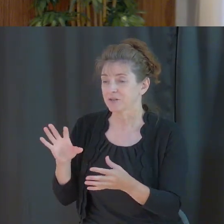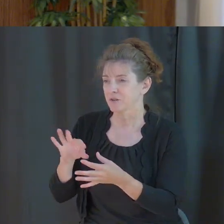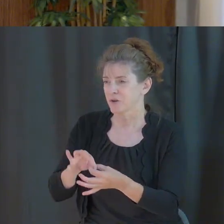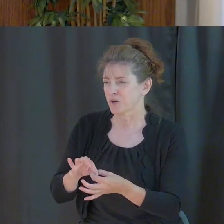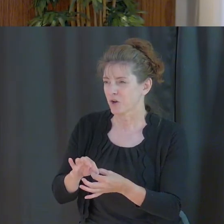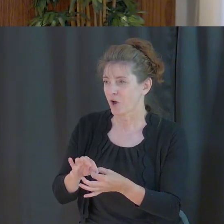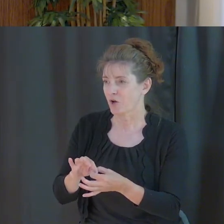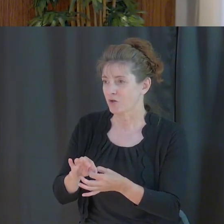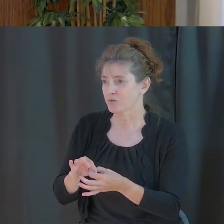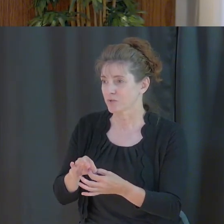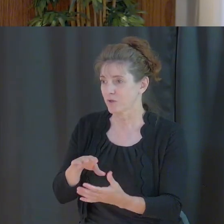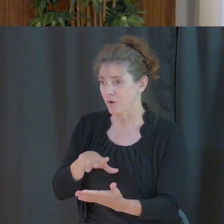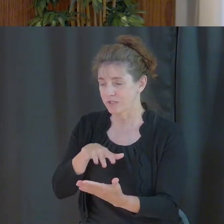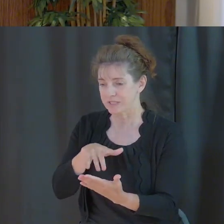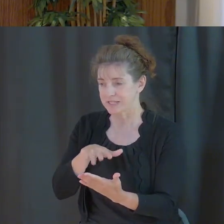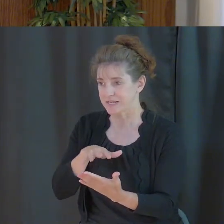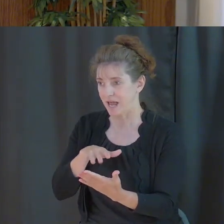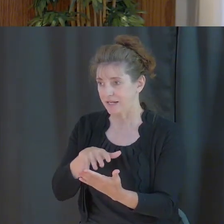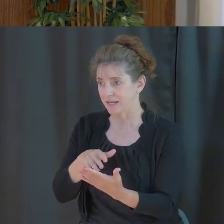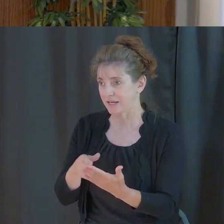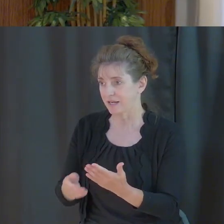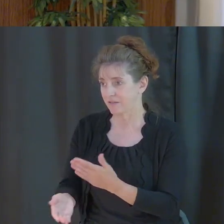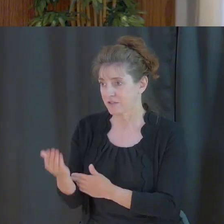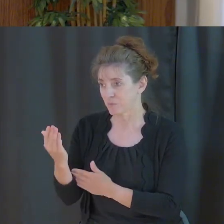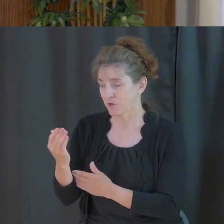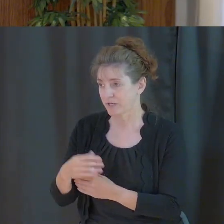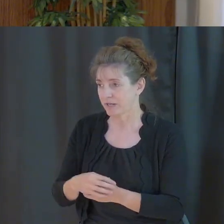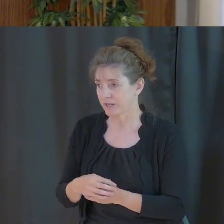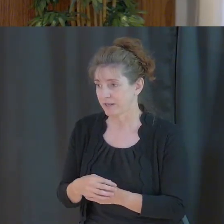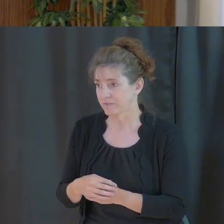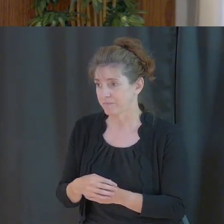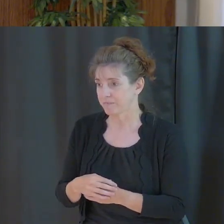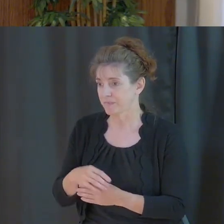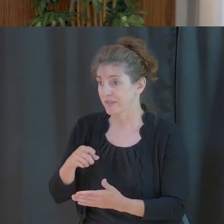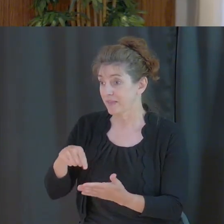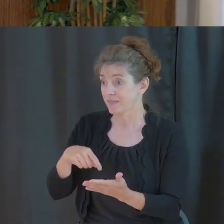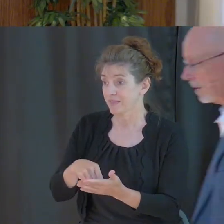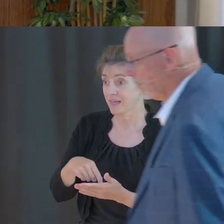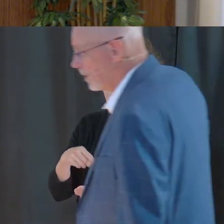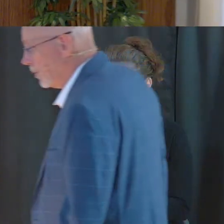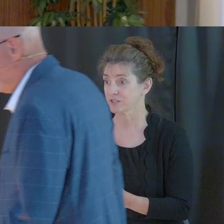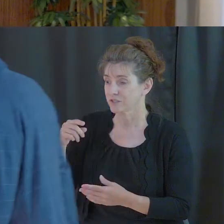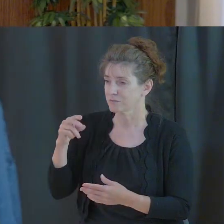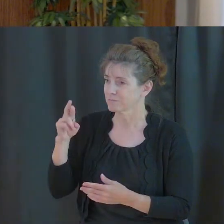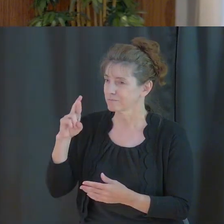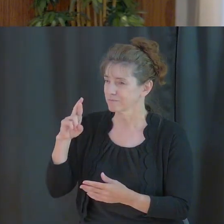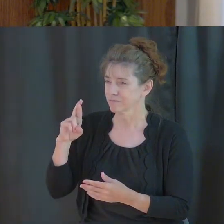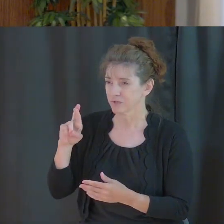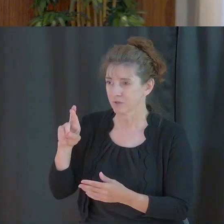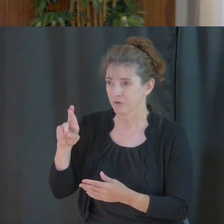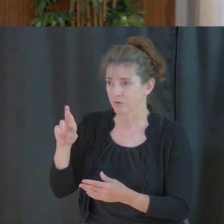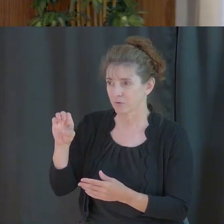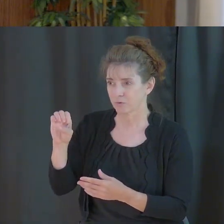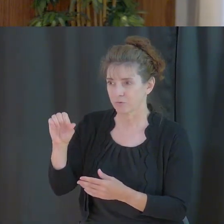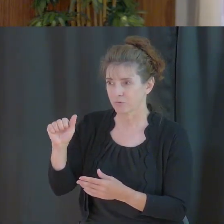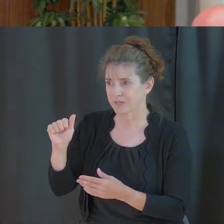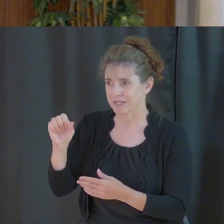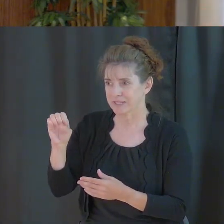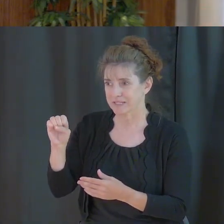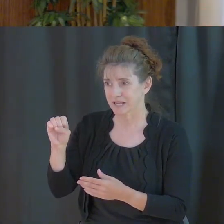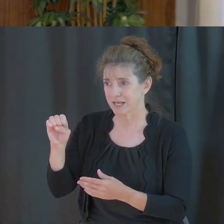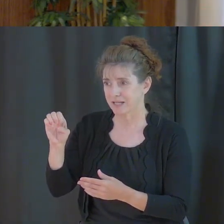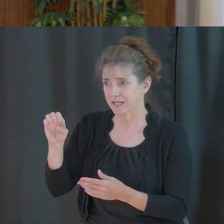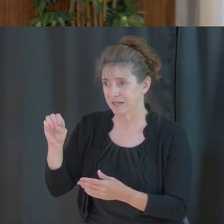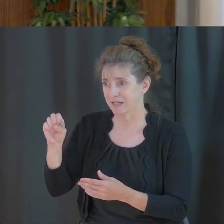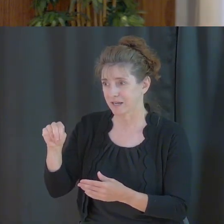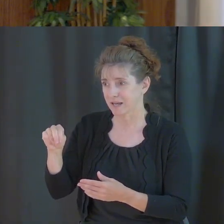So Ephesians chapter 3, verse 14 says, "For this reason I bow my knees before the Father, from whom every